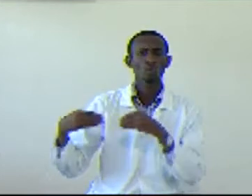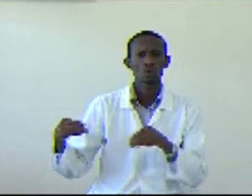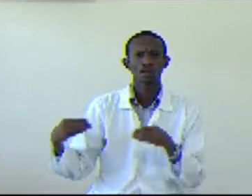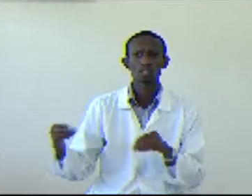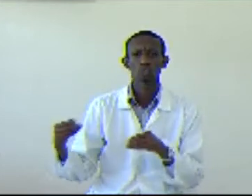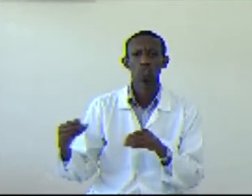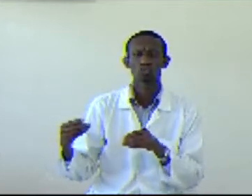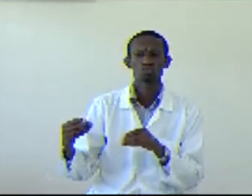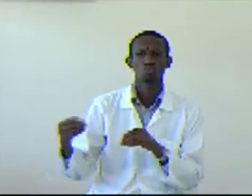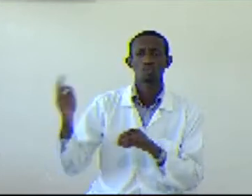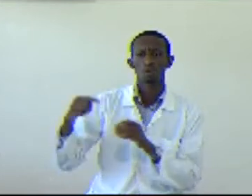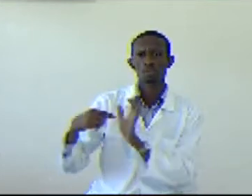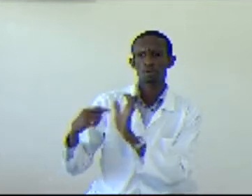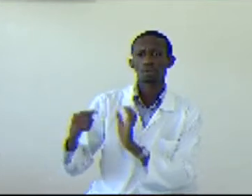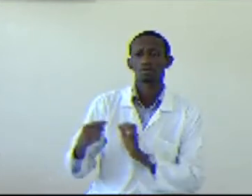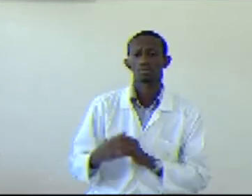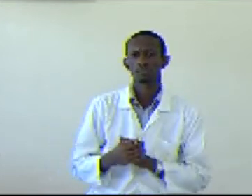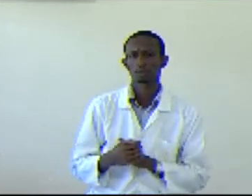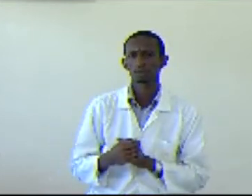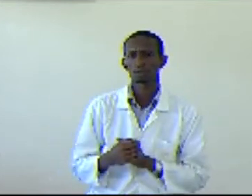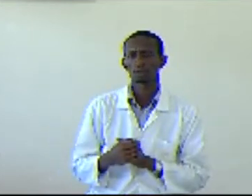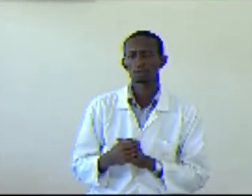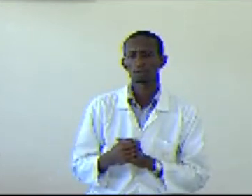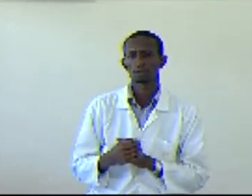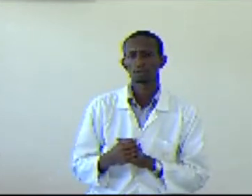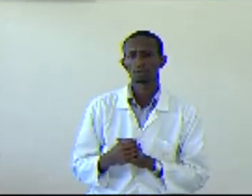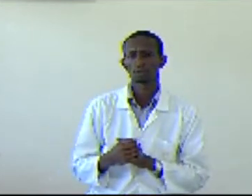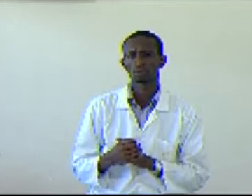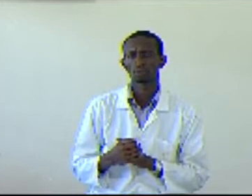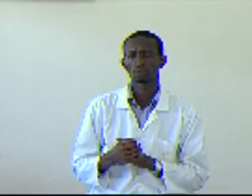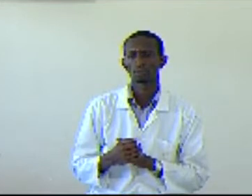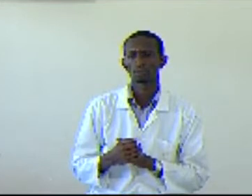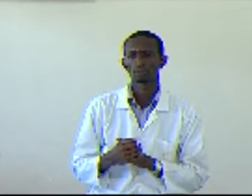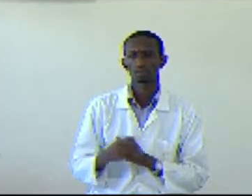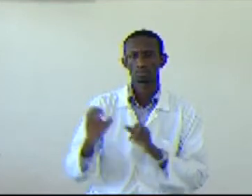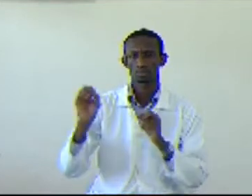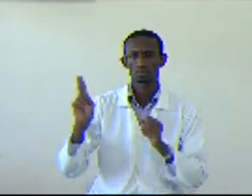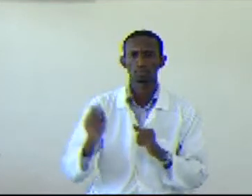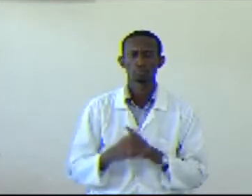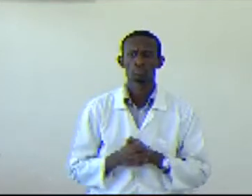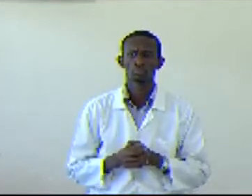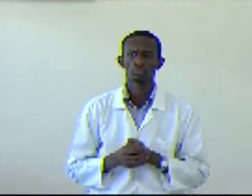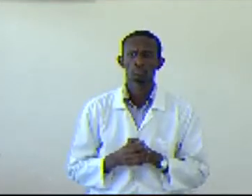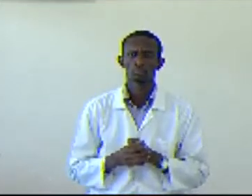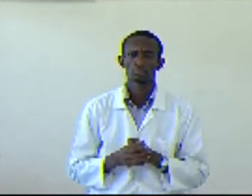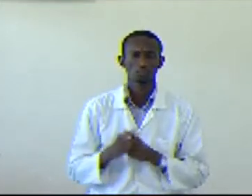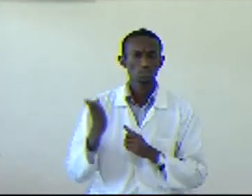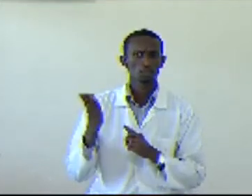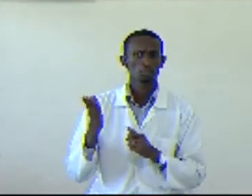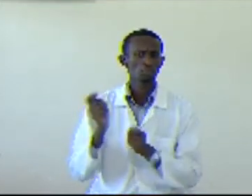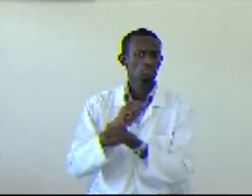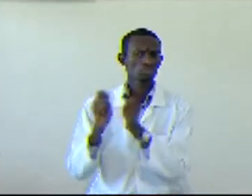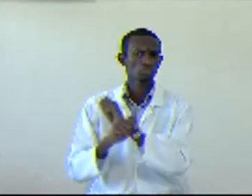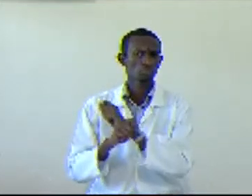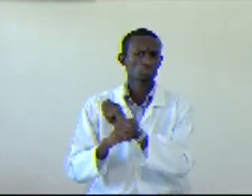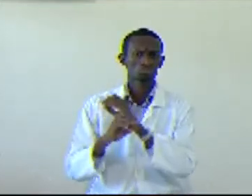that's driving our circuit. Okay, so this cannot change. It doesn't